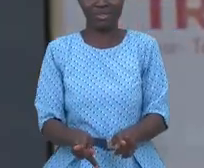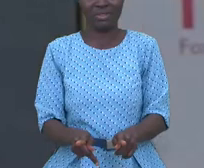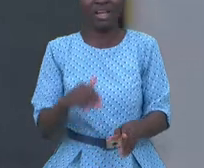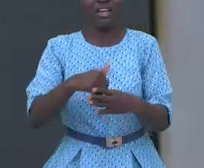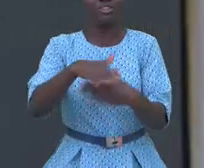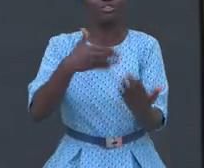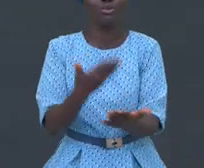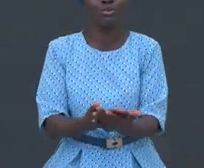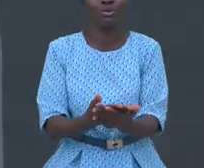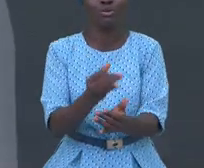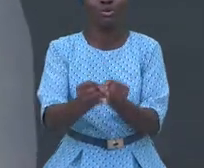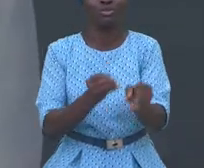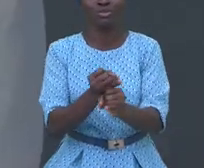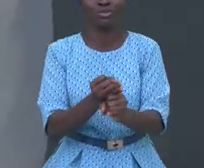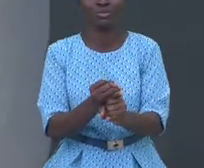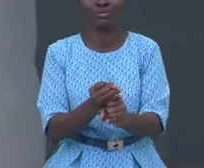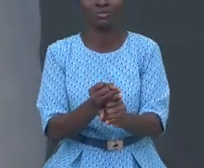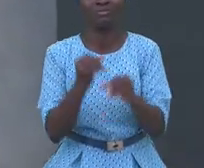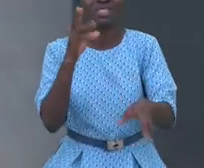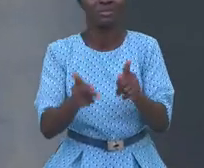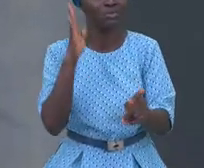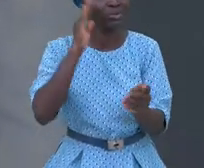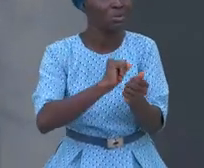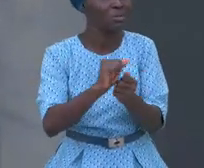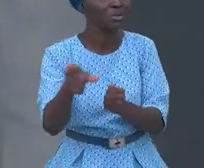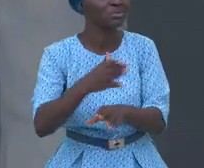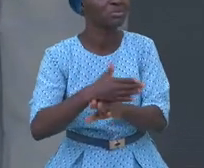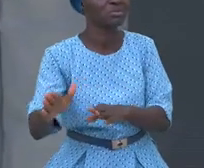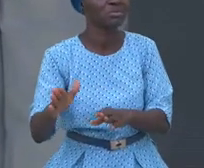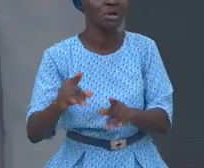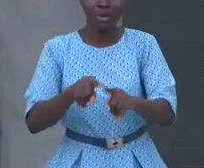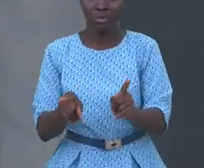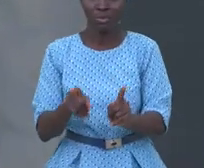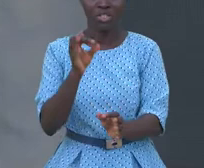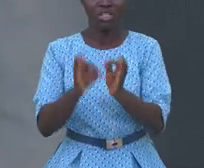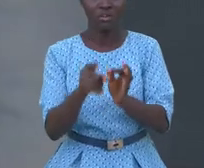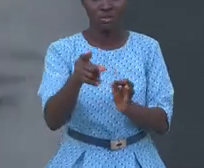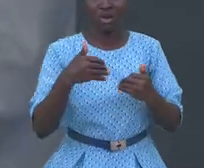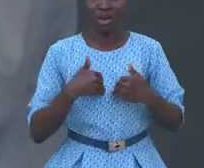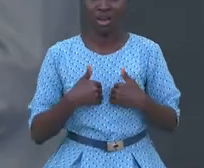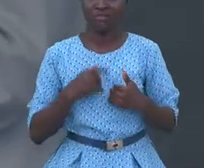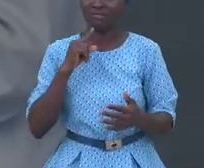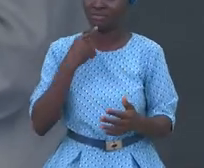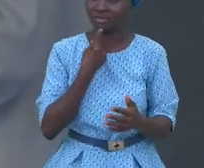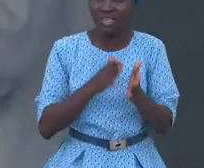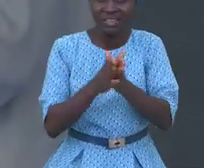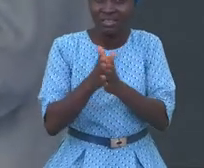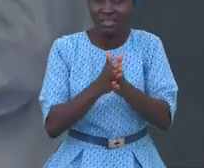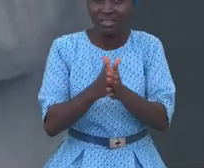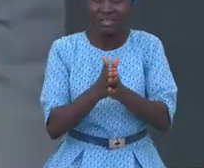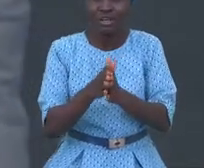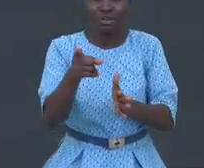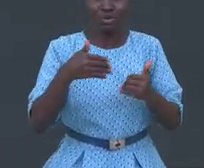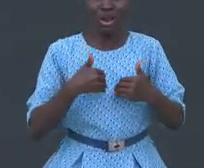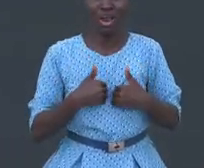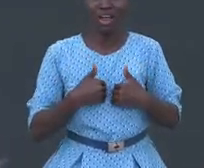institution. Decision will pass you by. But when you have zeal, when you have zest,